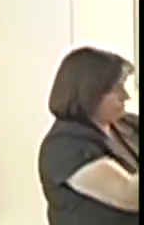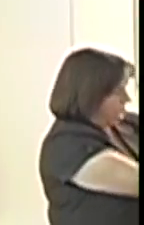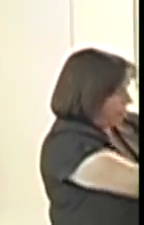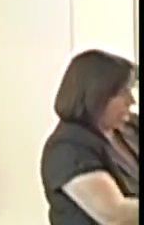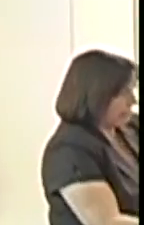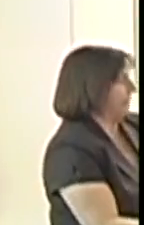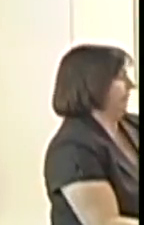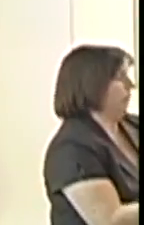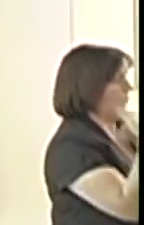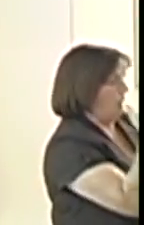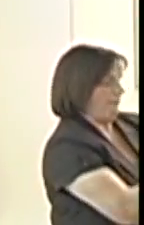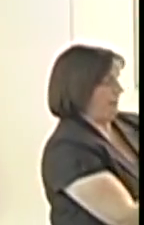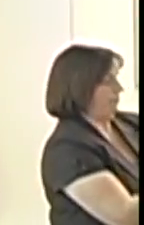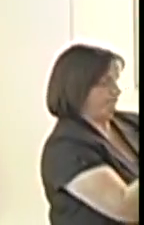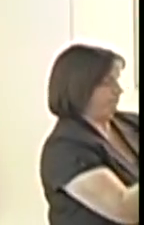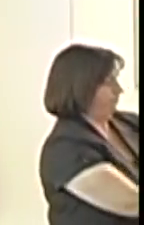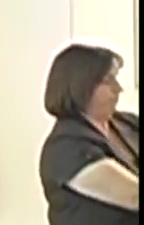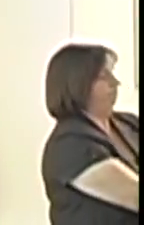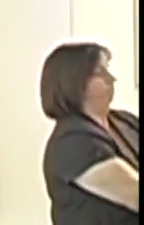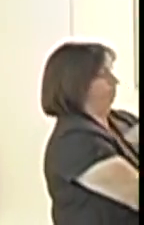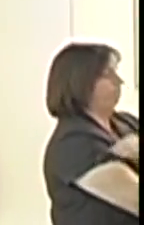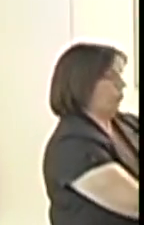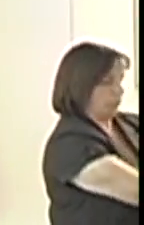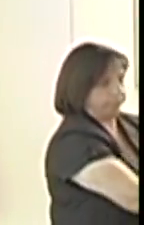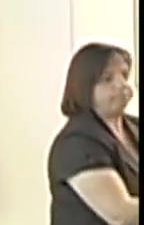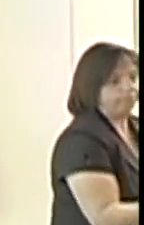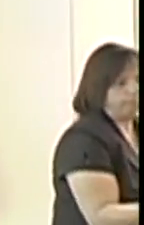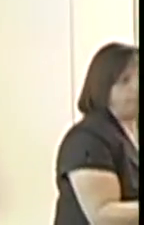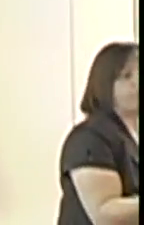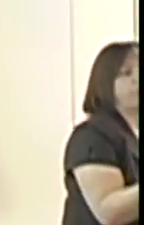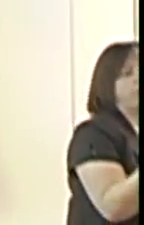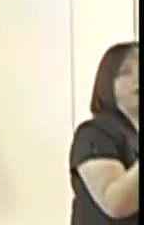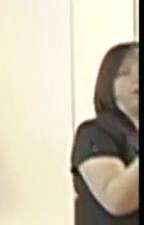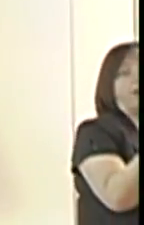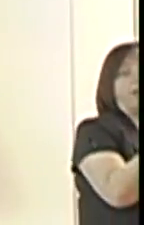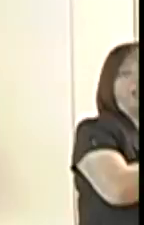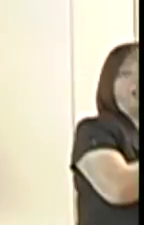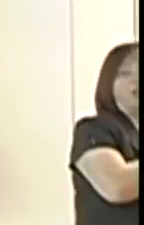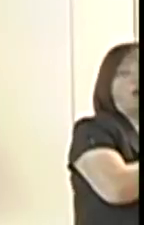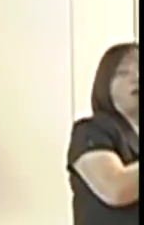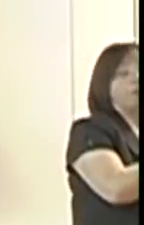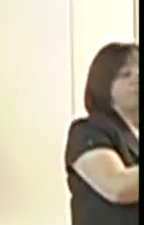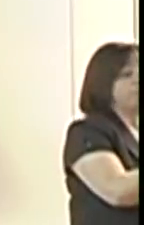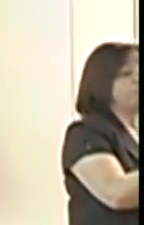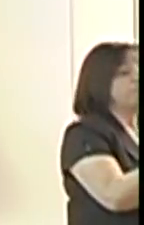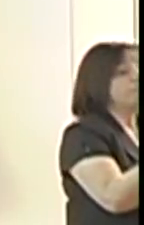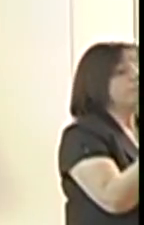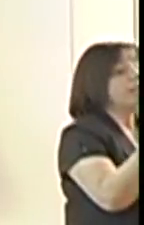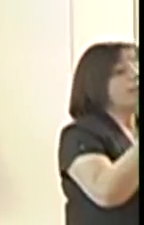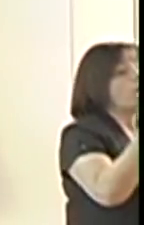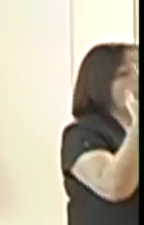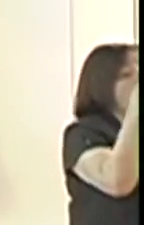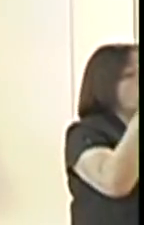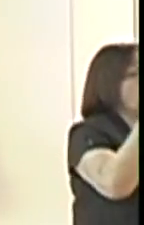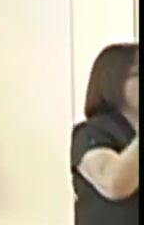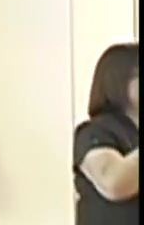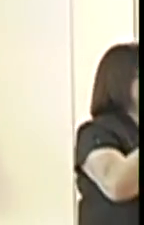this one example, since I mentioned it, of where children add in a distal articulator, and that is